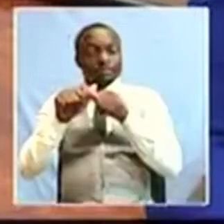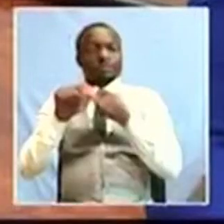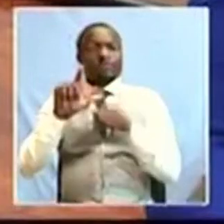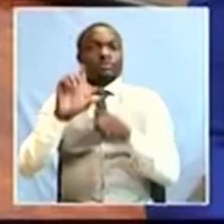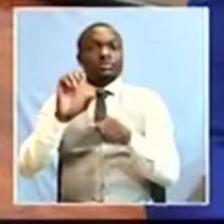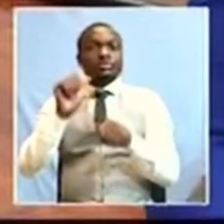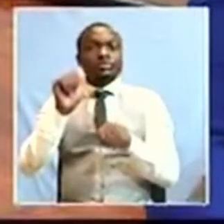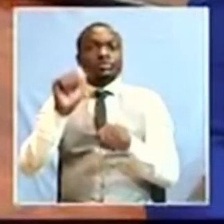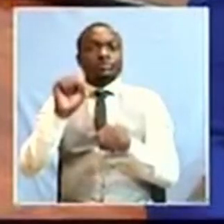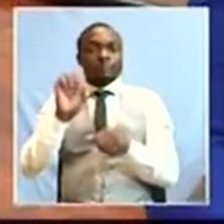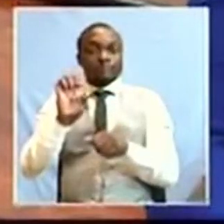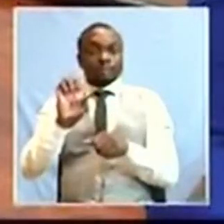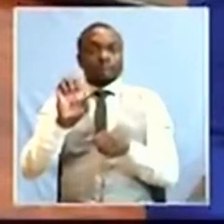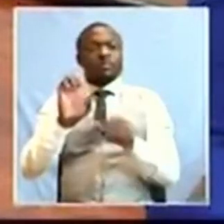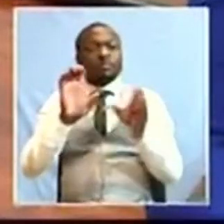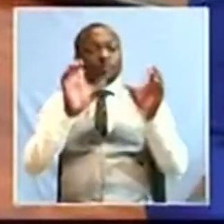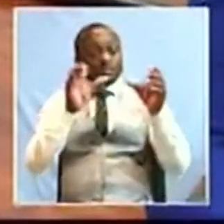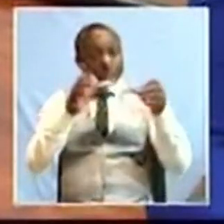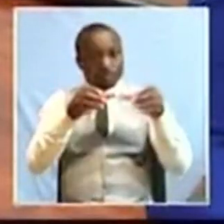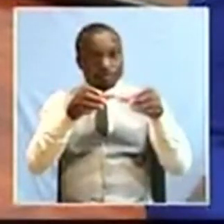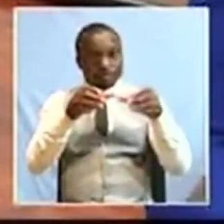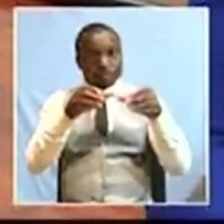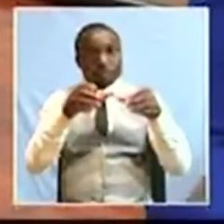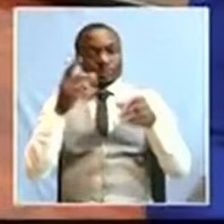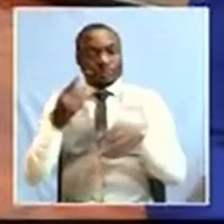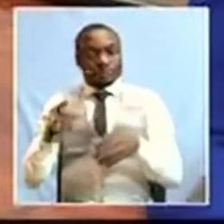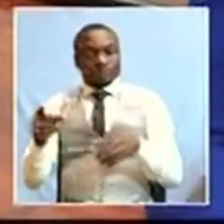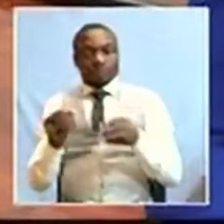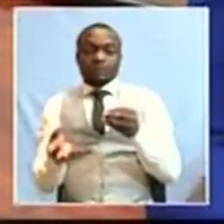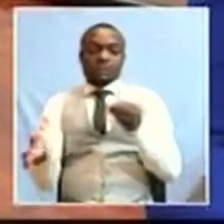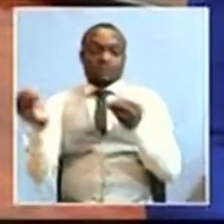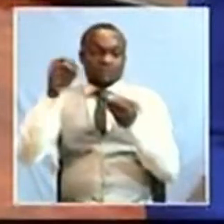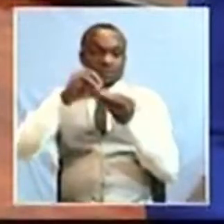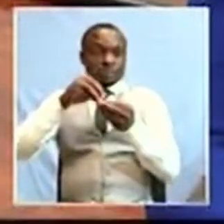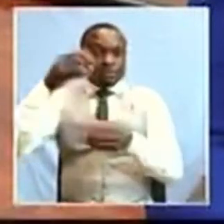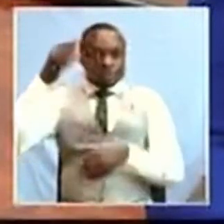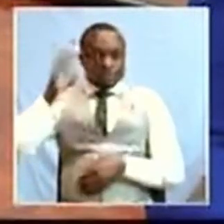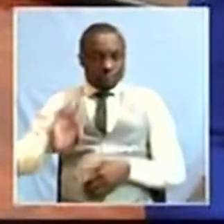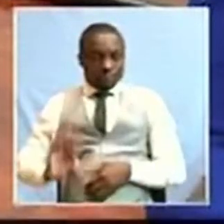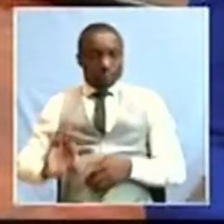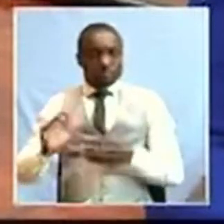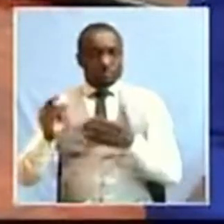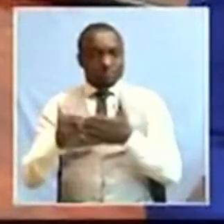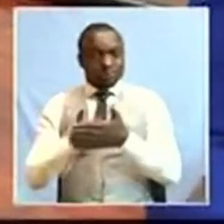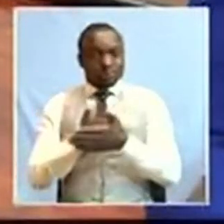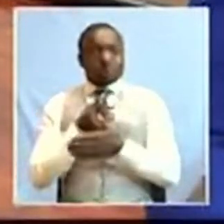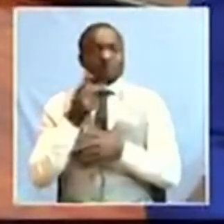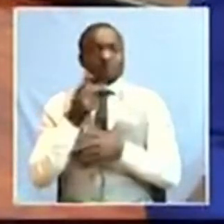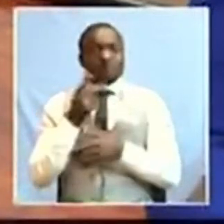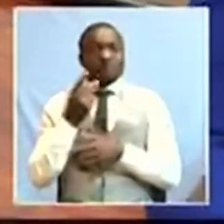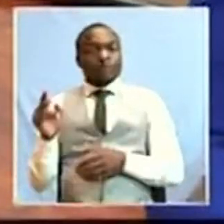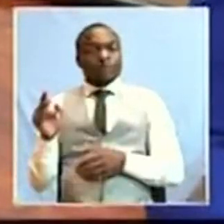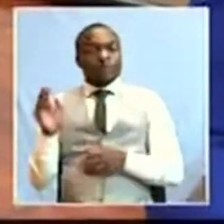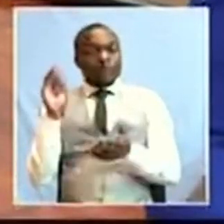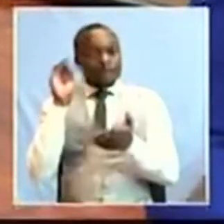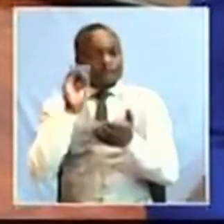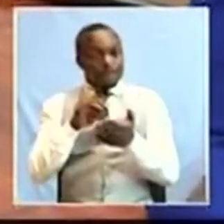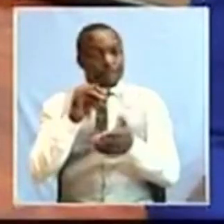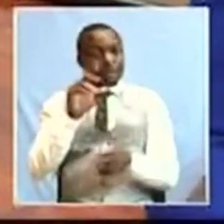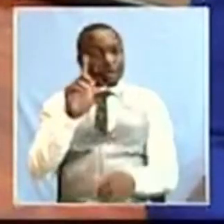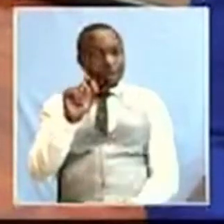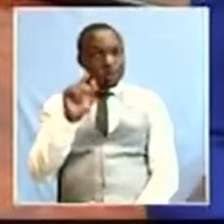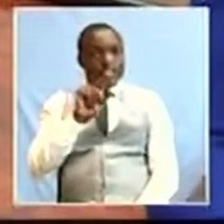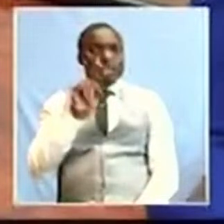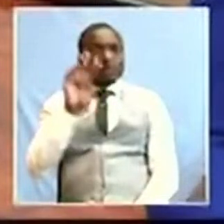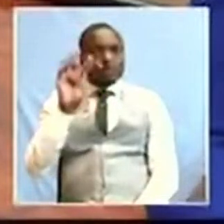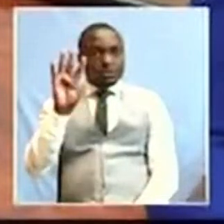of council properties, and also increased benefit from new properties captured on the